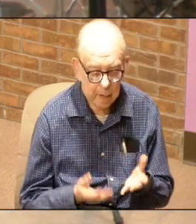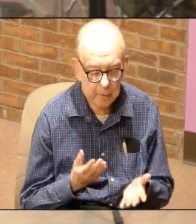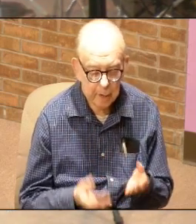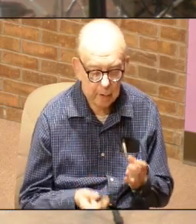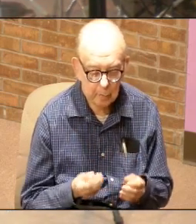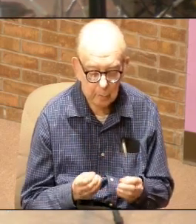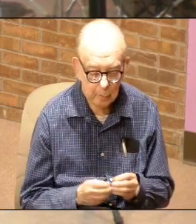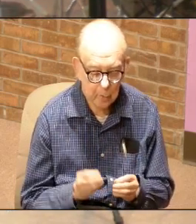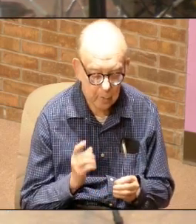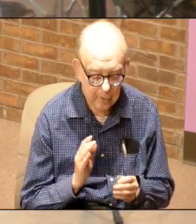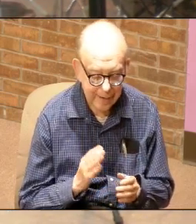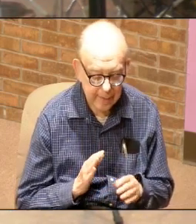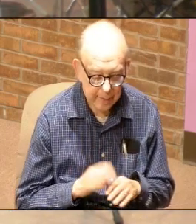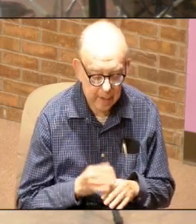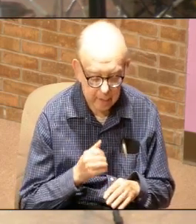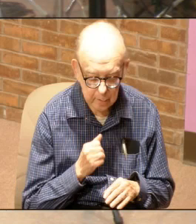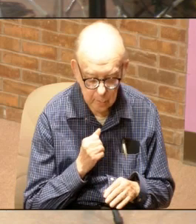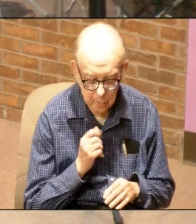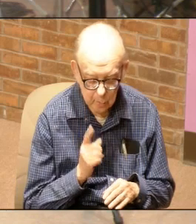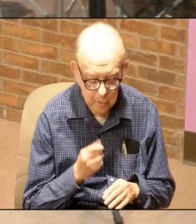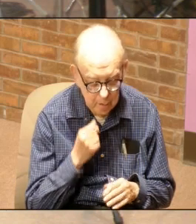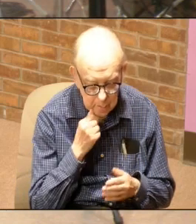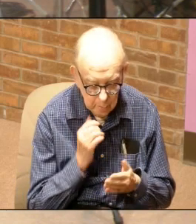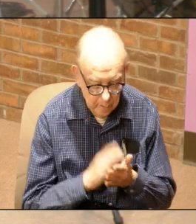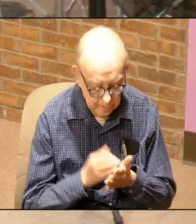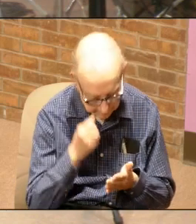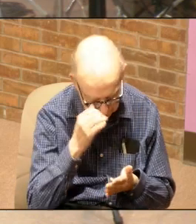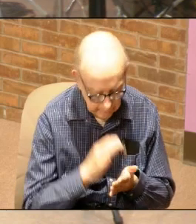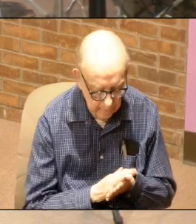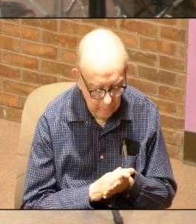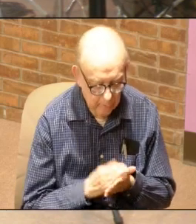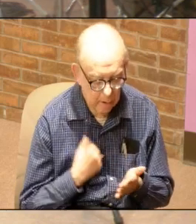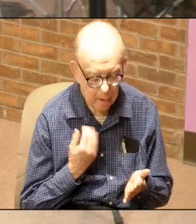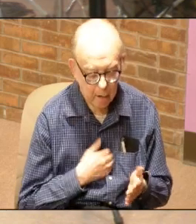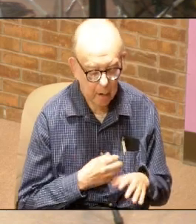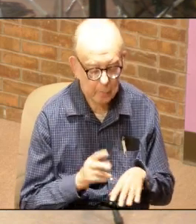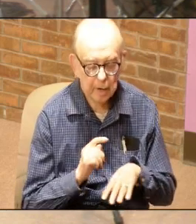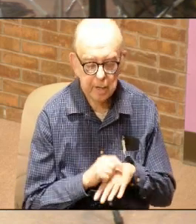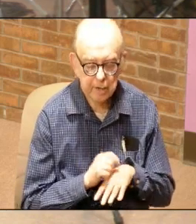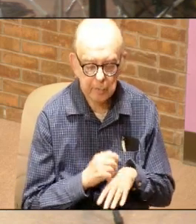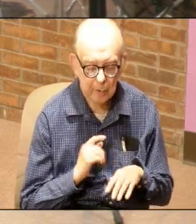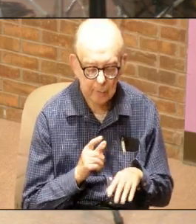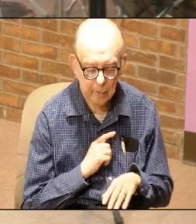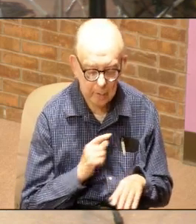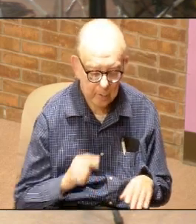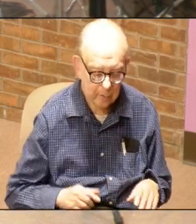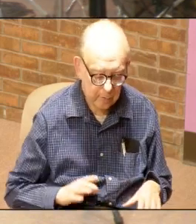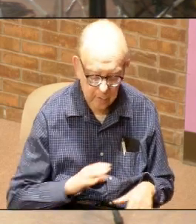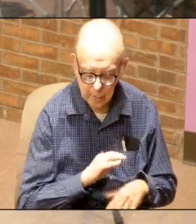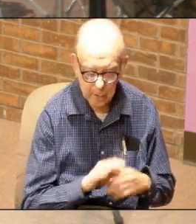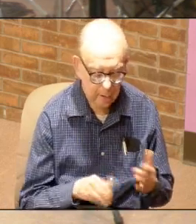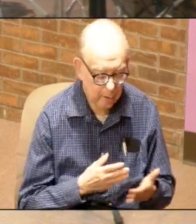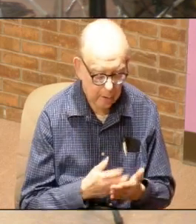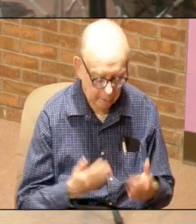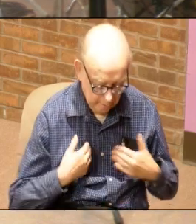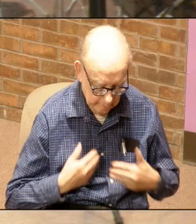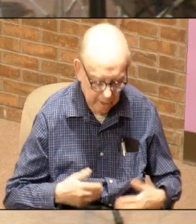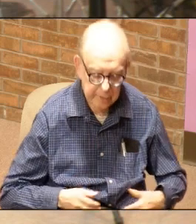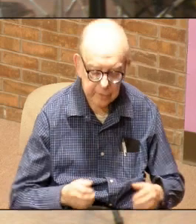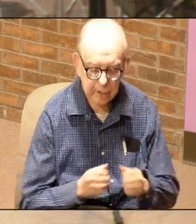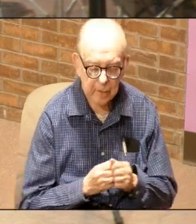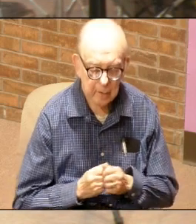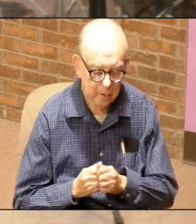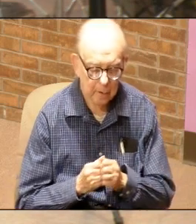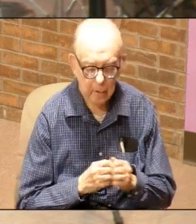talk about our body is the temple of the Lord, where the Lord dwells. And you put all of these bodies